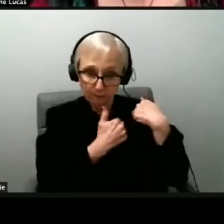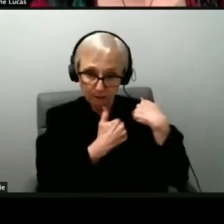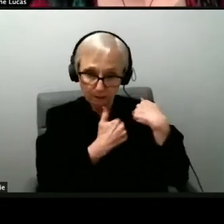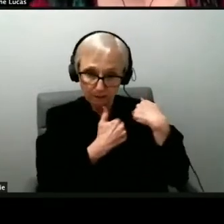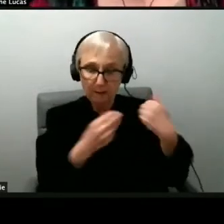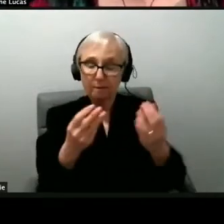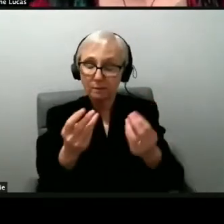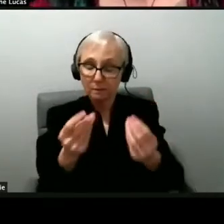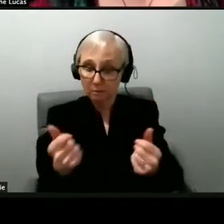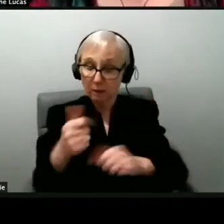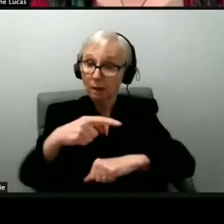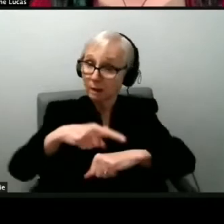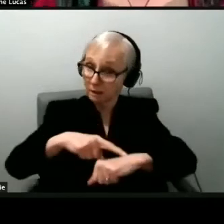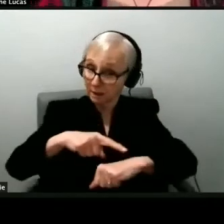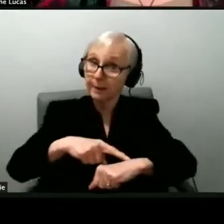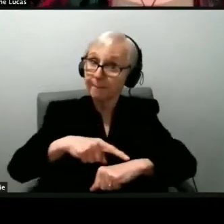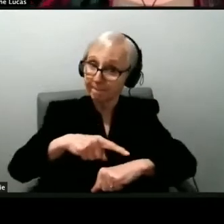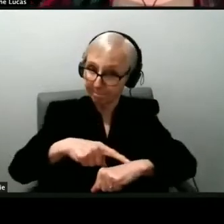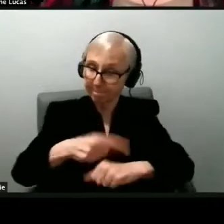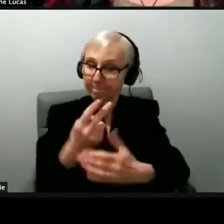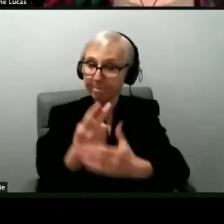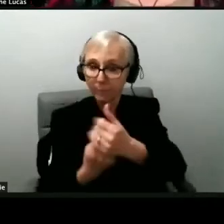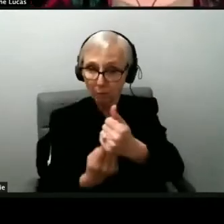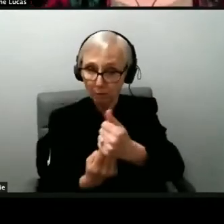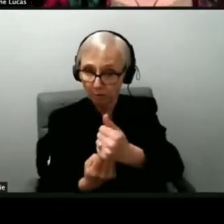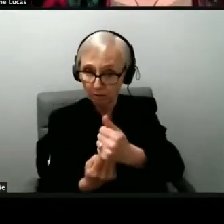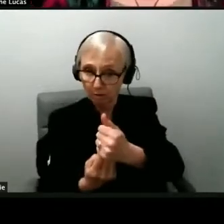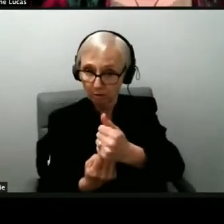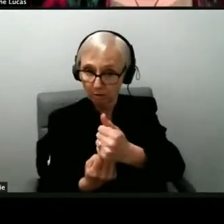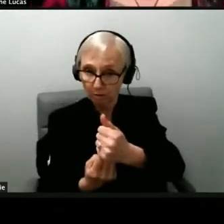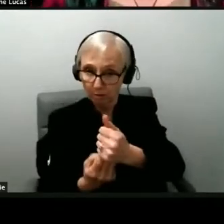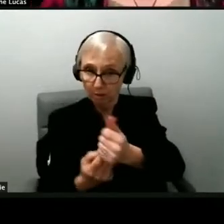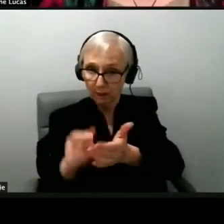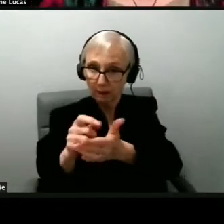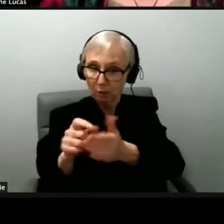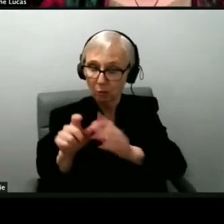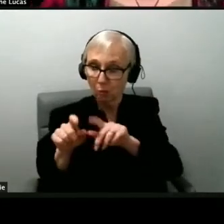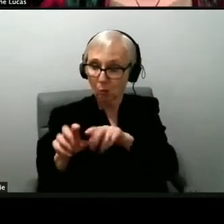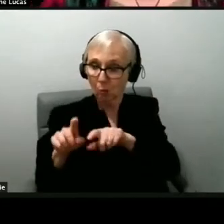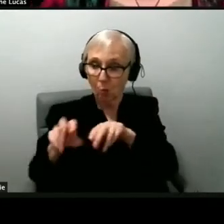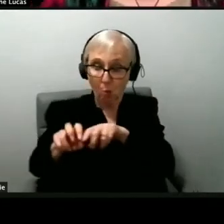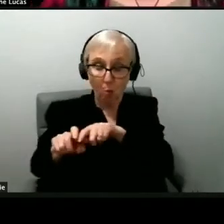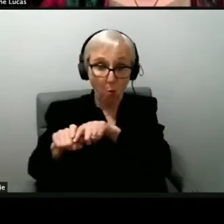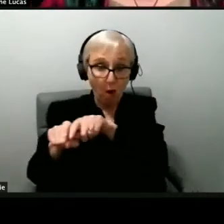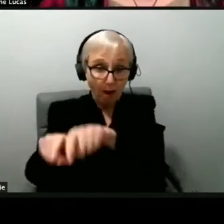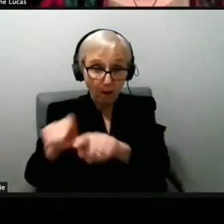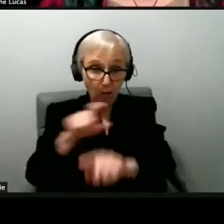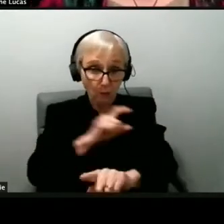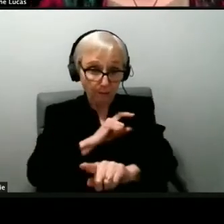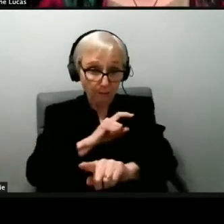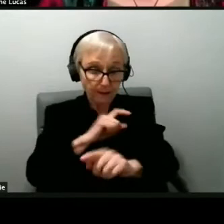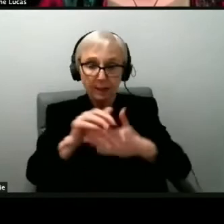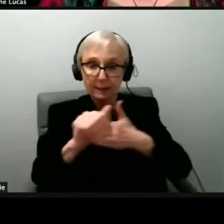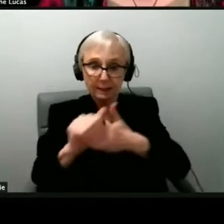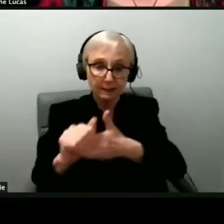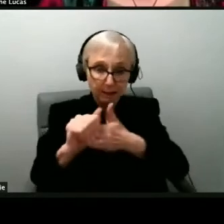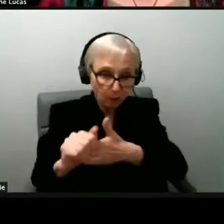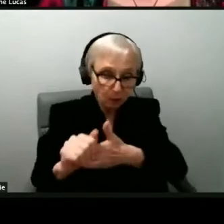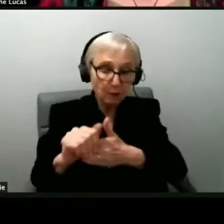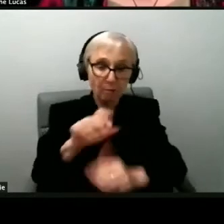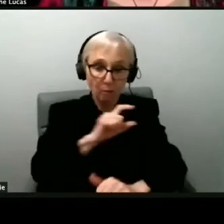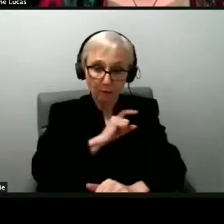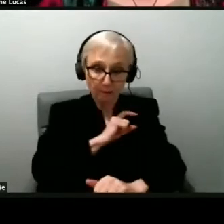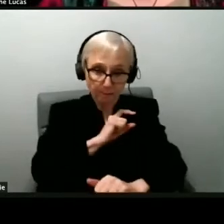have spent a lot of time both in ride-alongs and with leadership from the police department here in San